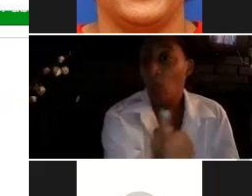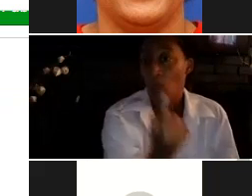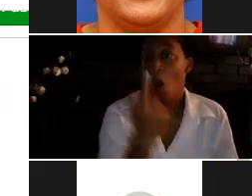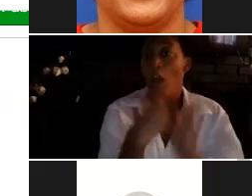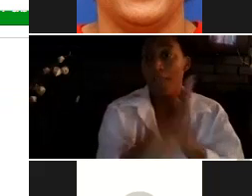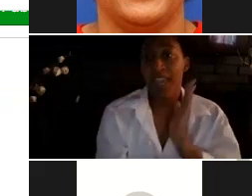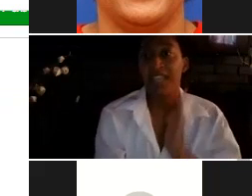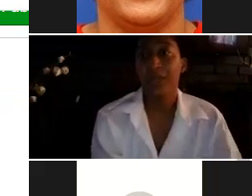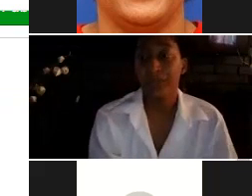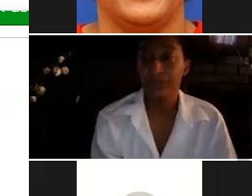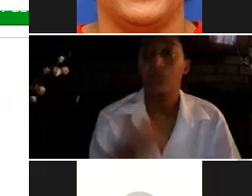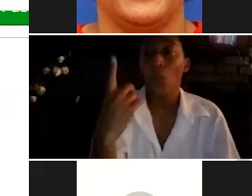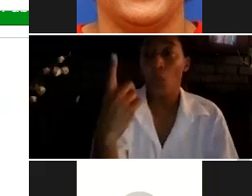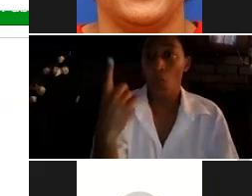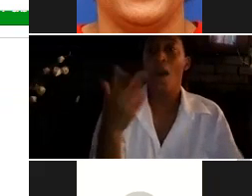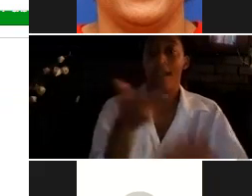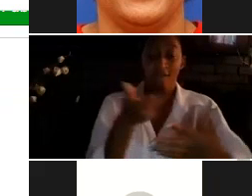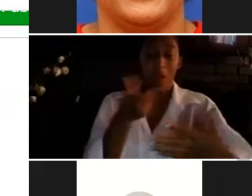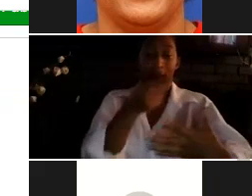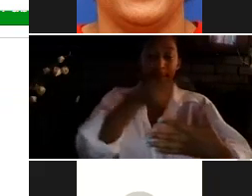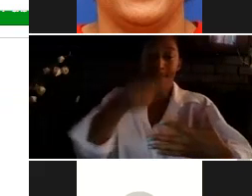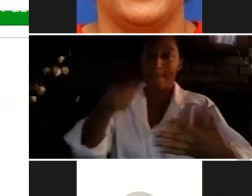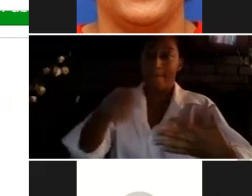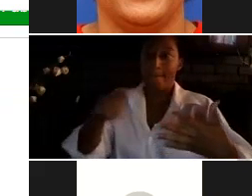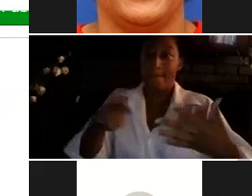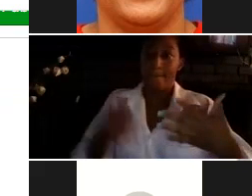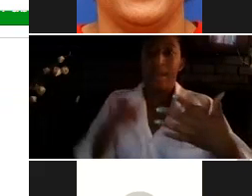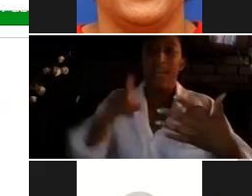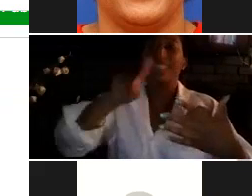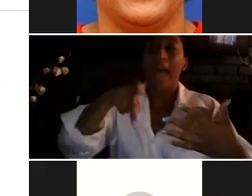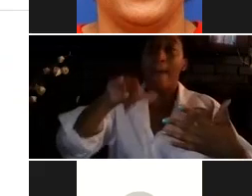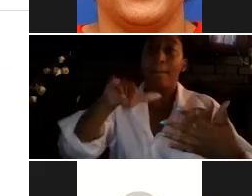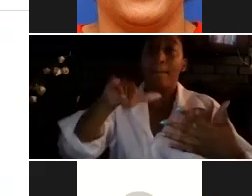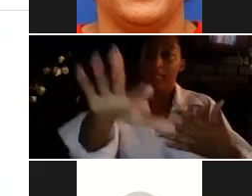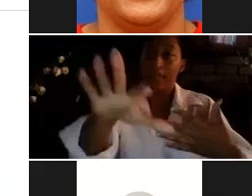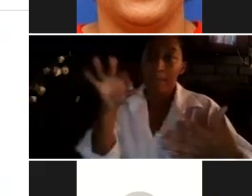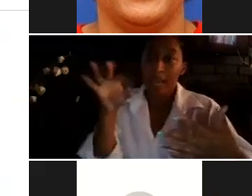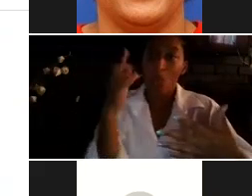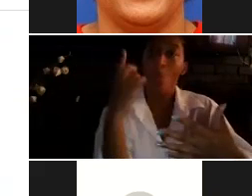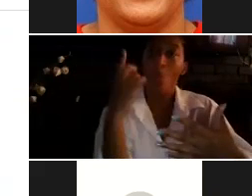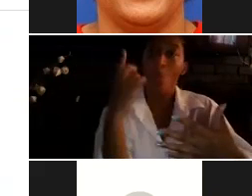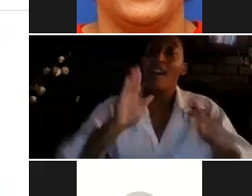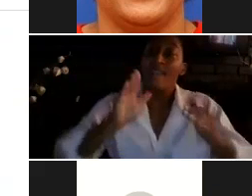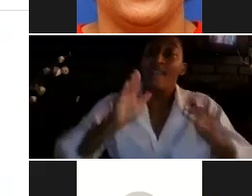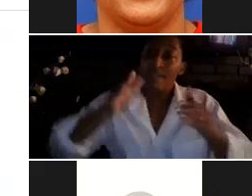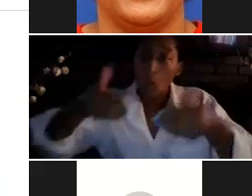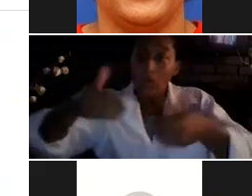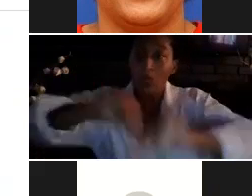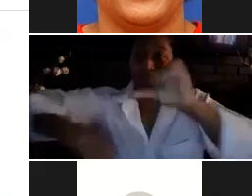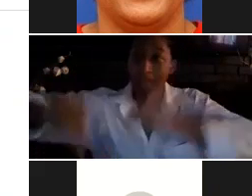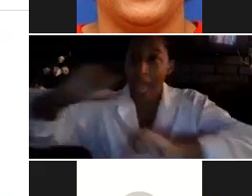these five topics, Thank you. 15 pages long, science focused,